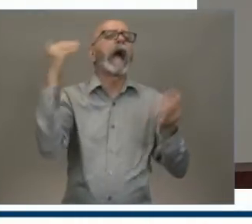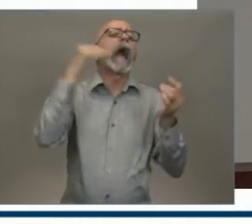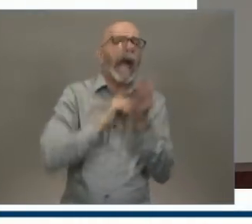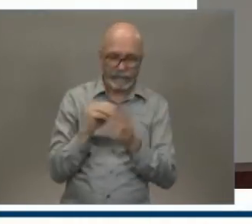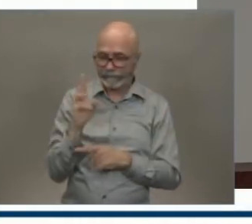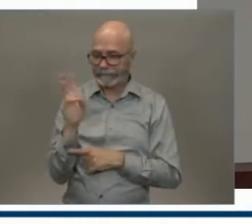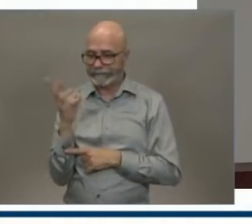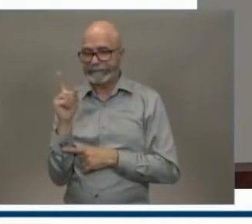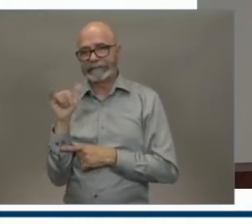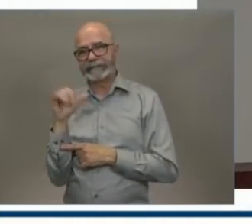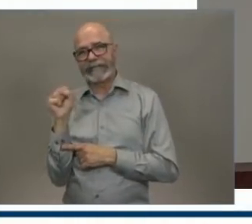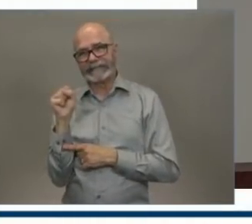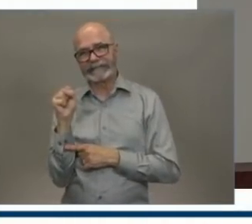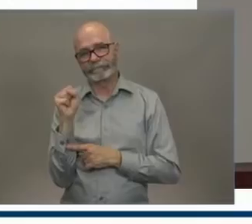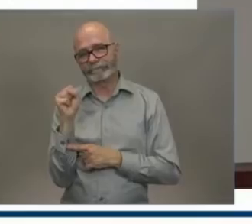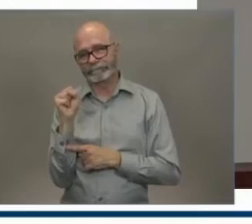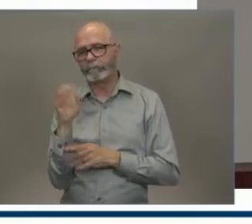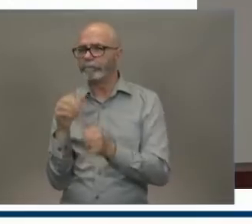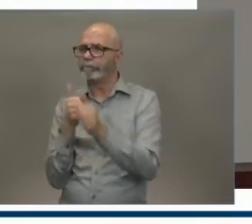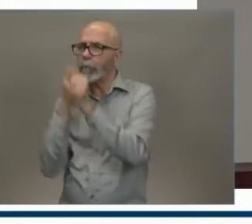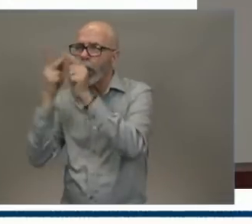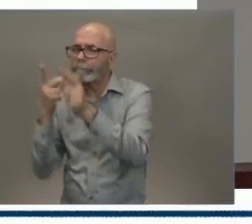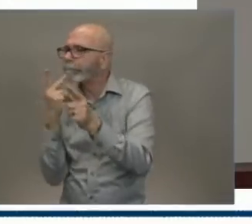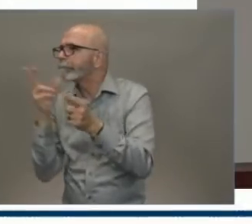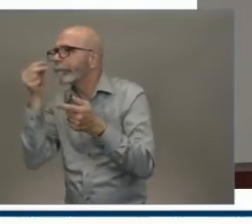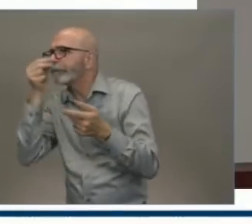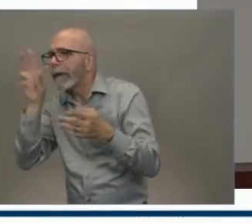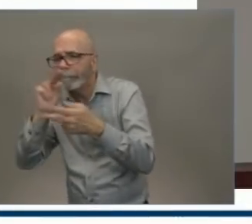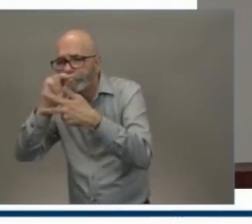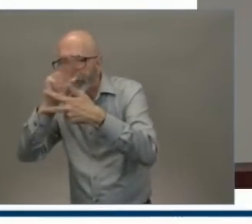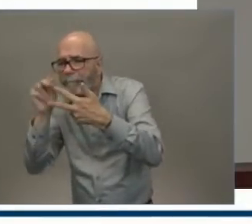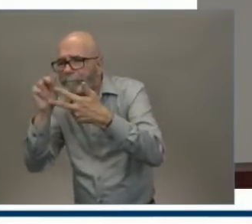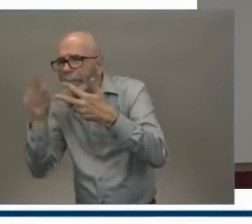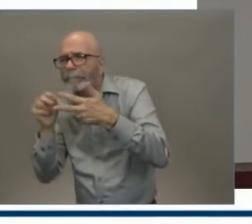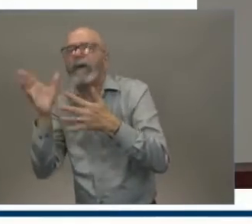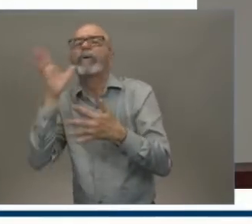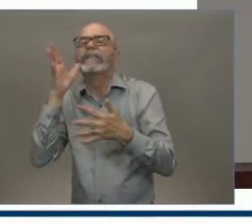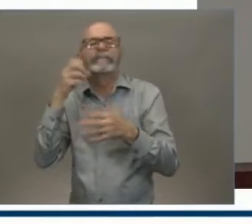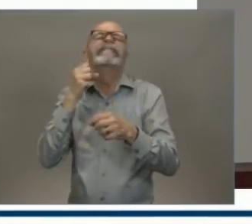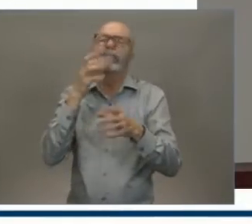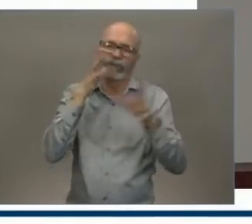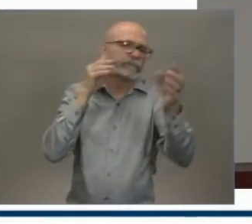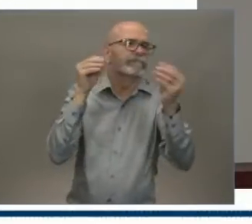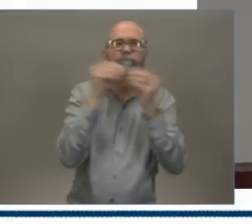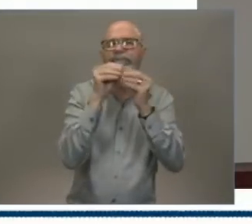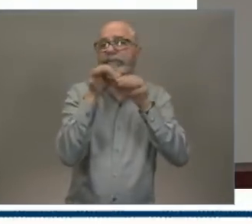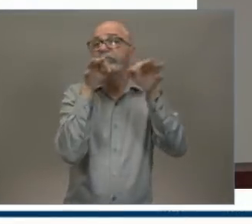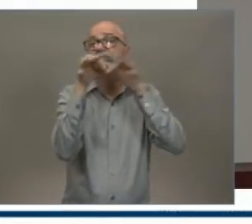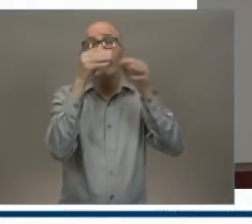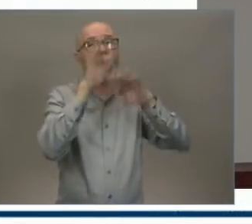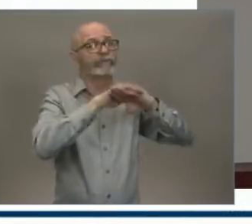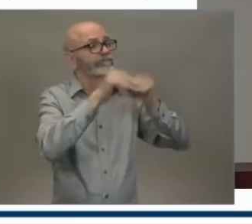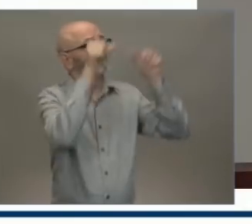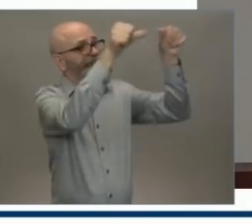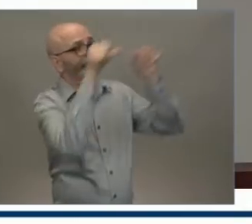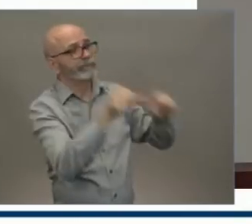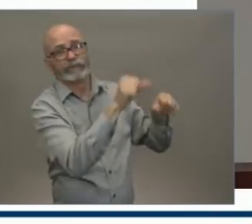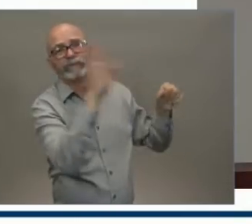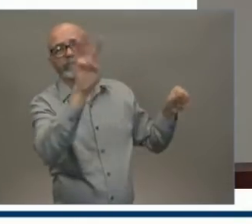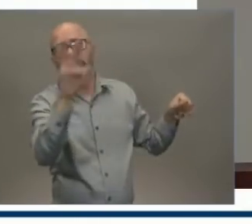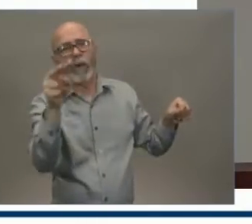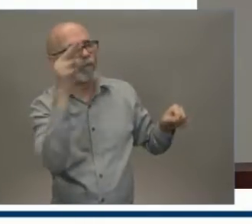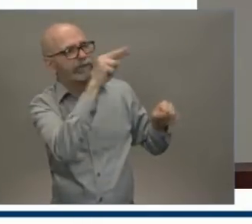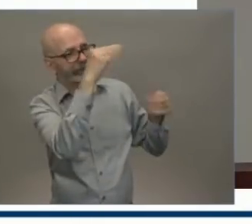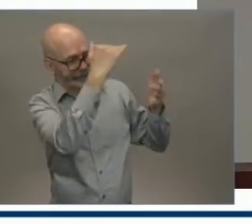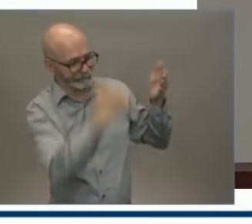again. There'll be more details on this protocol. It's been posted this afternoon on our website, but I wanted people to